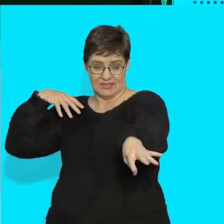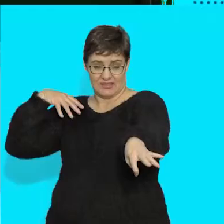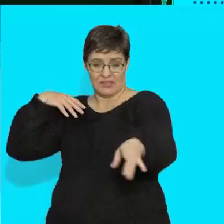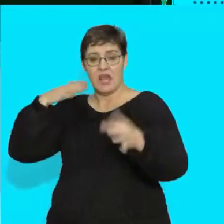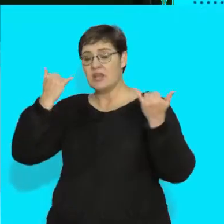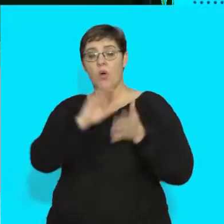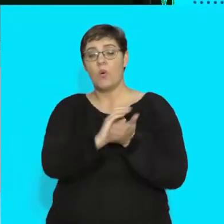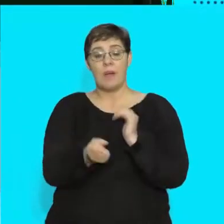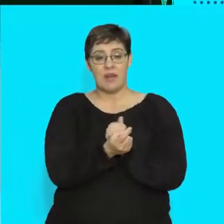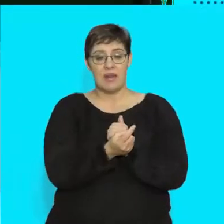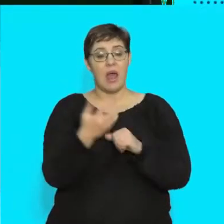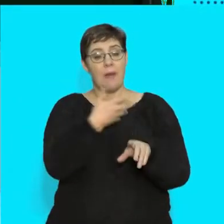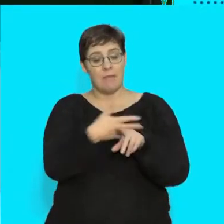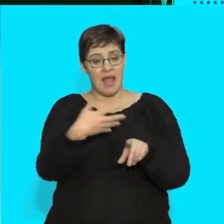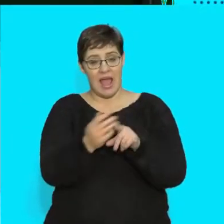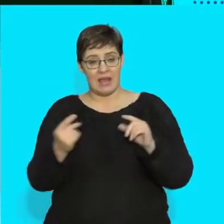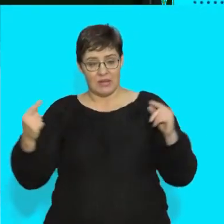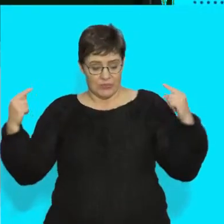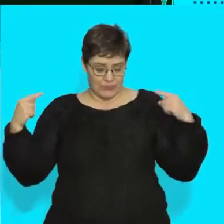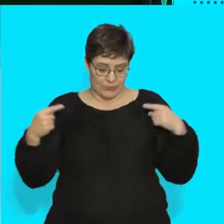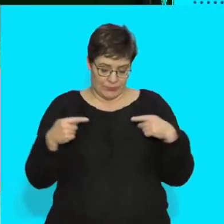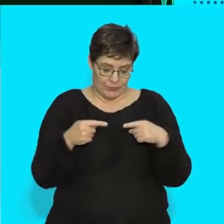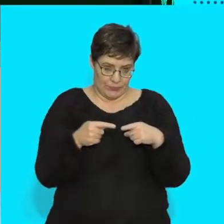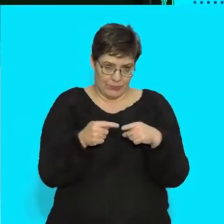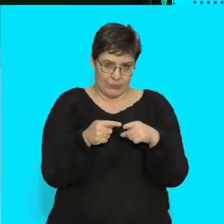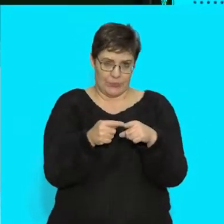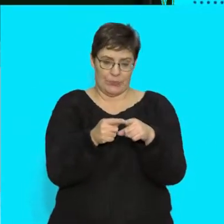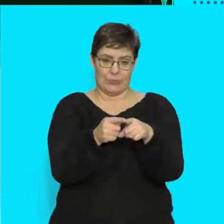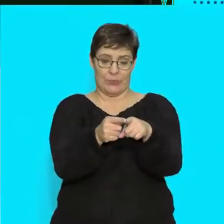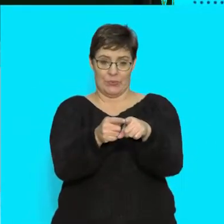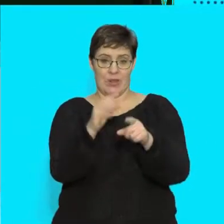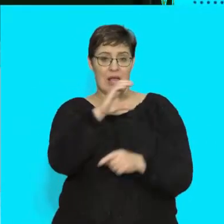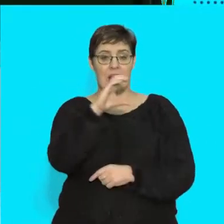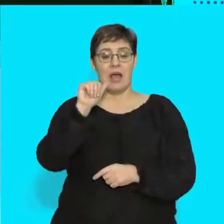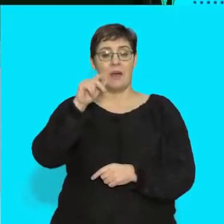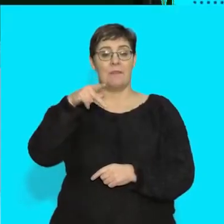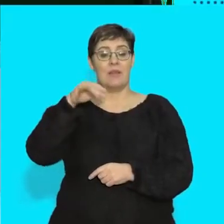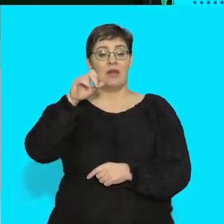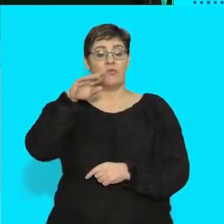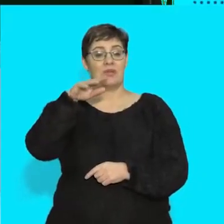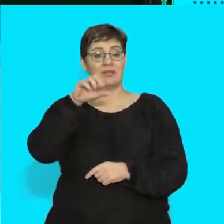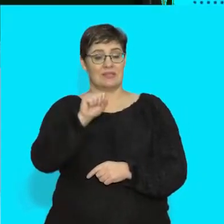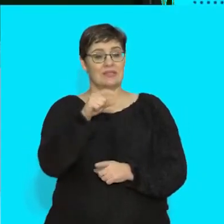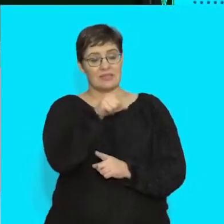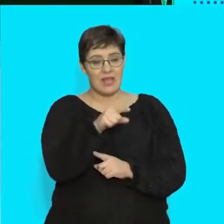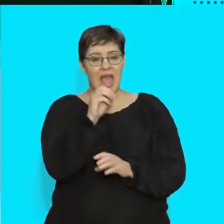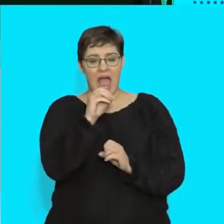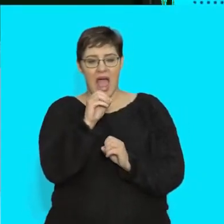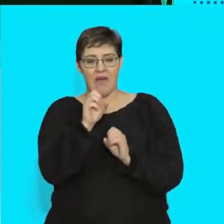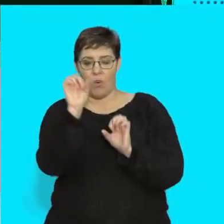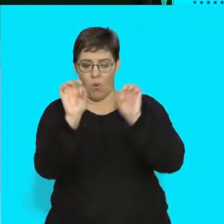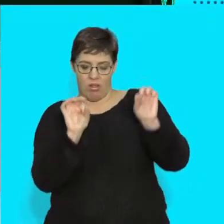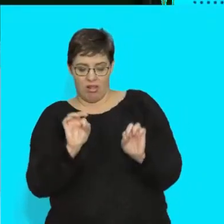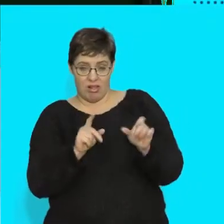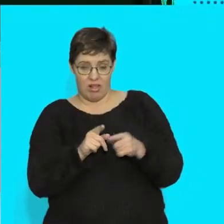what happens? All this blood goes into these tiny capillaries. And those tiny capillaries have actually got little holes in